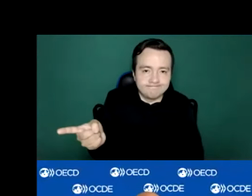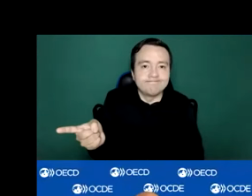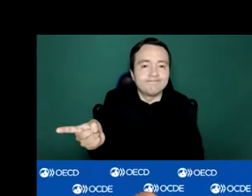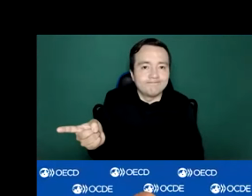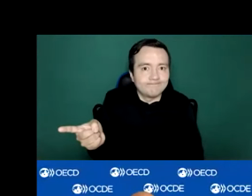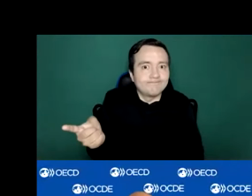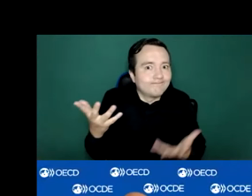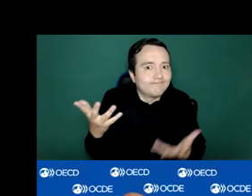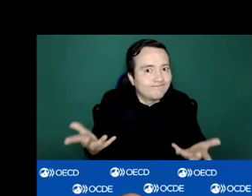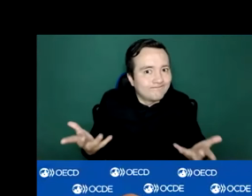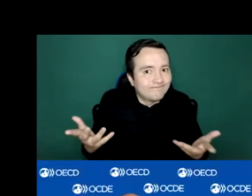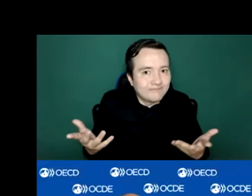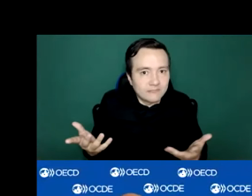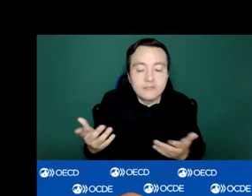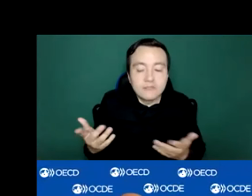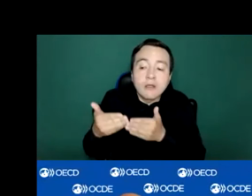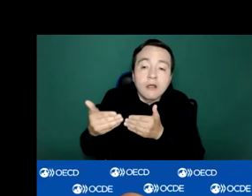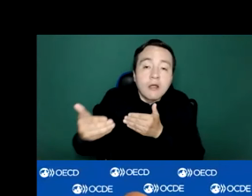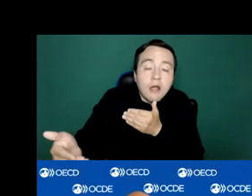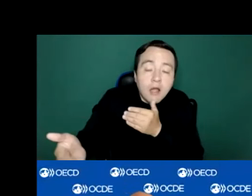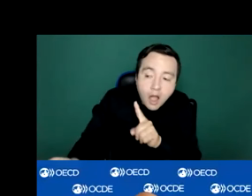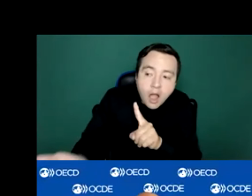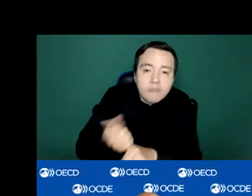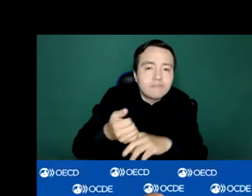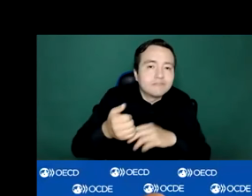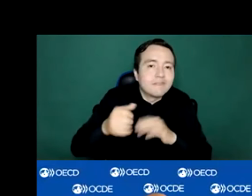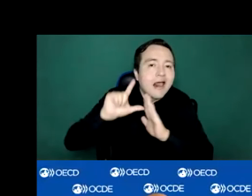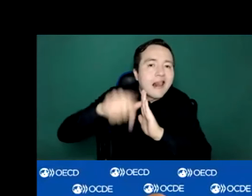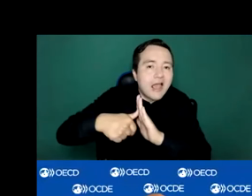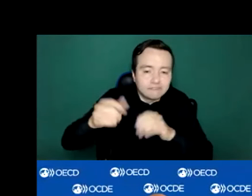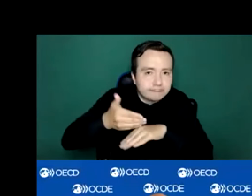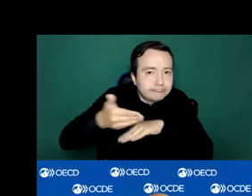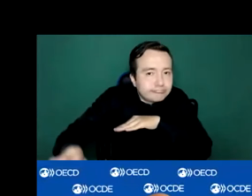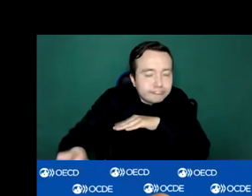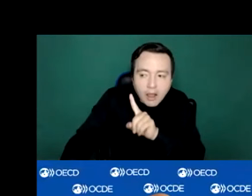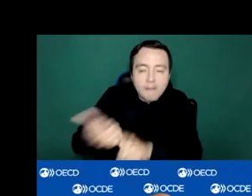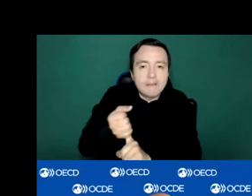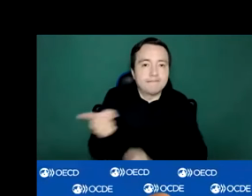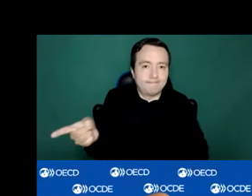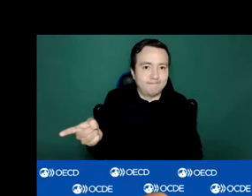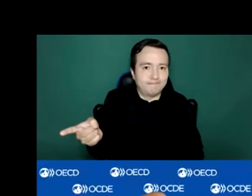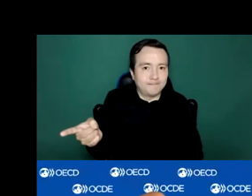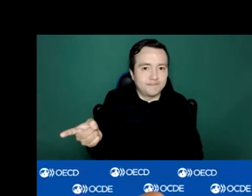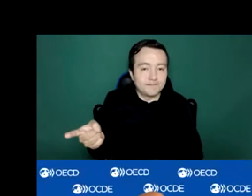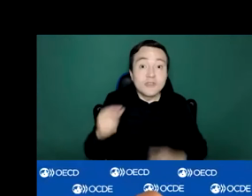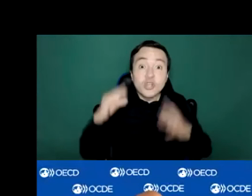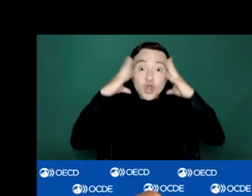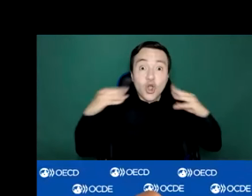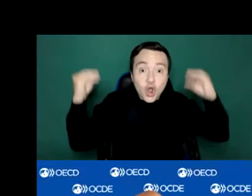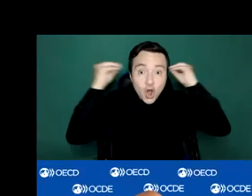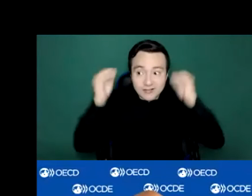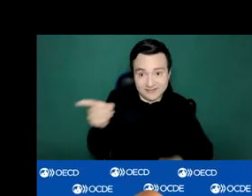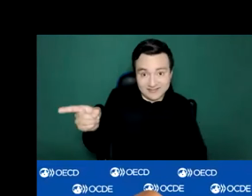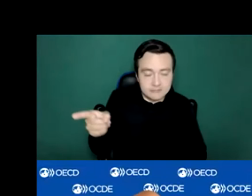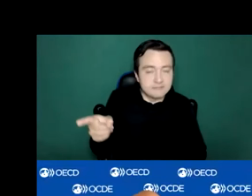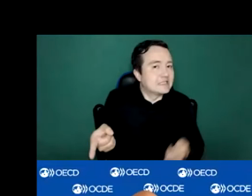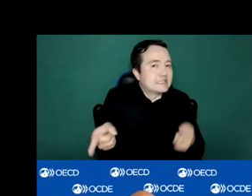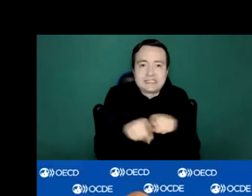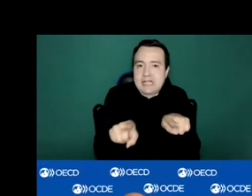on. Similarly, in the Netherlands, the number of cancer diagnoses decreased by 26%. So here